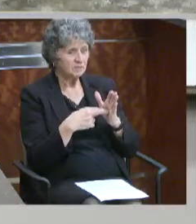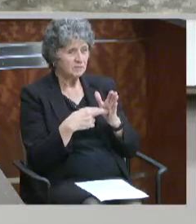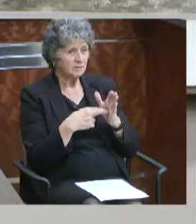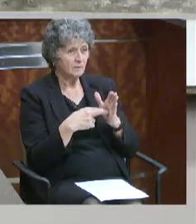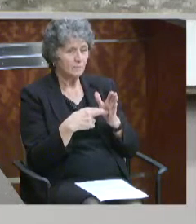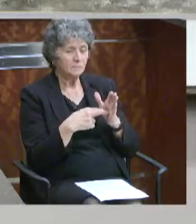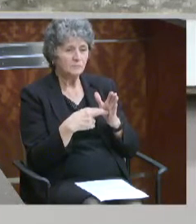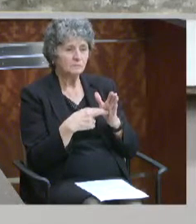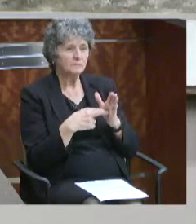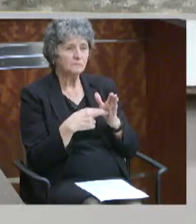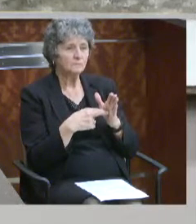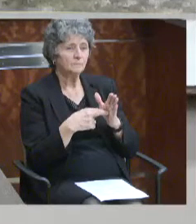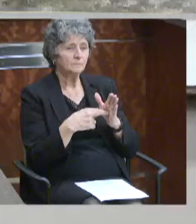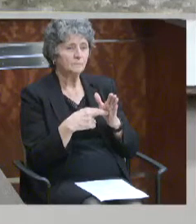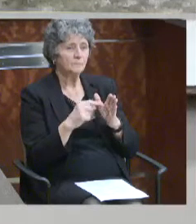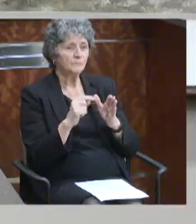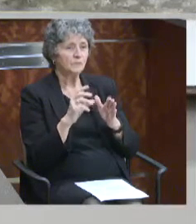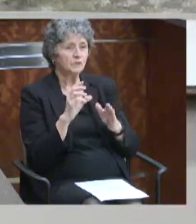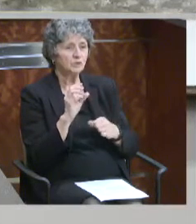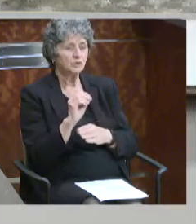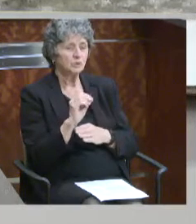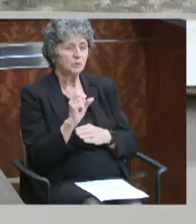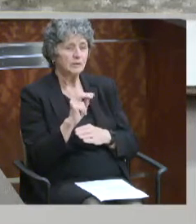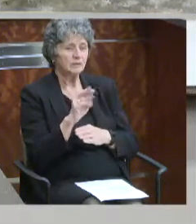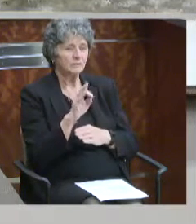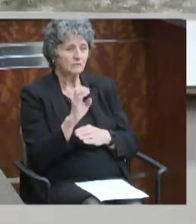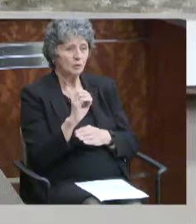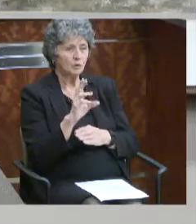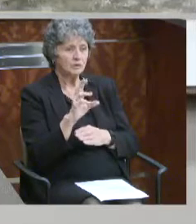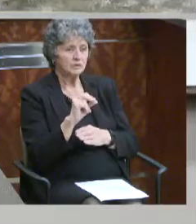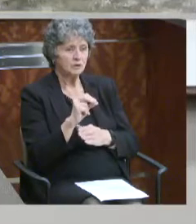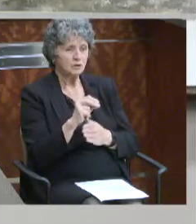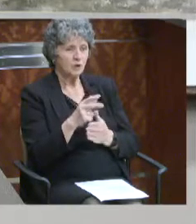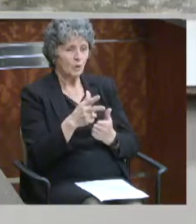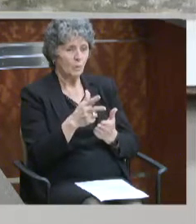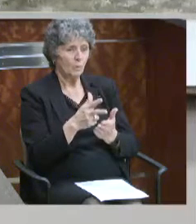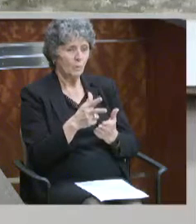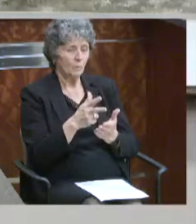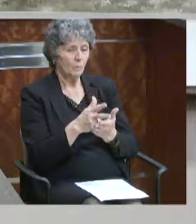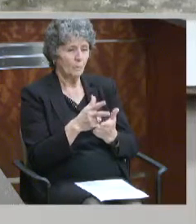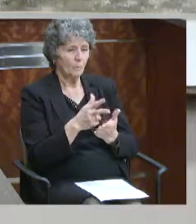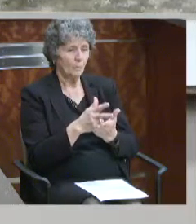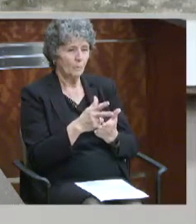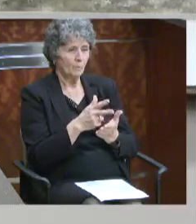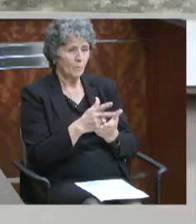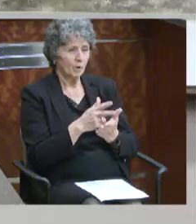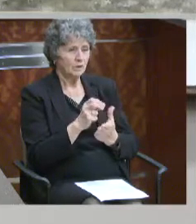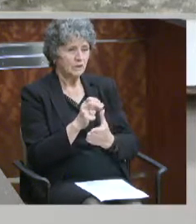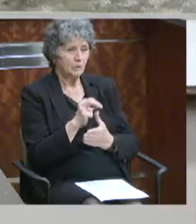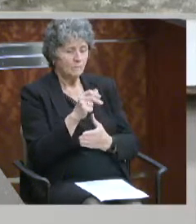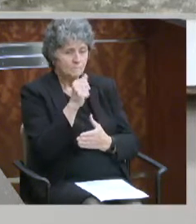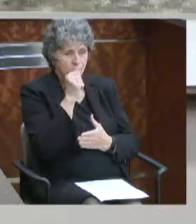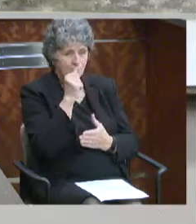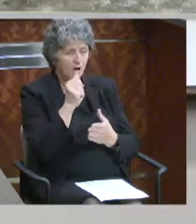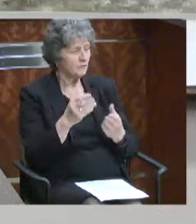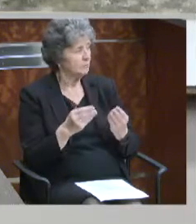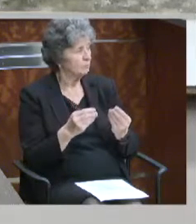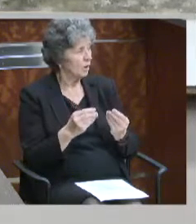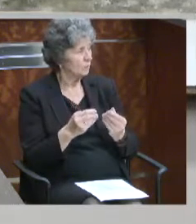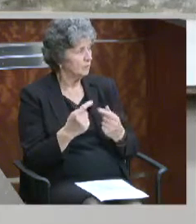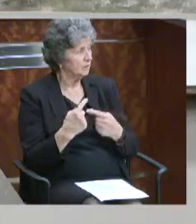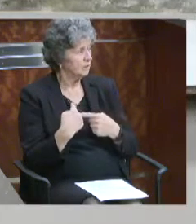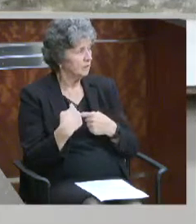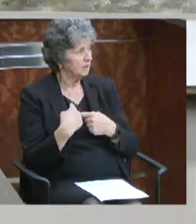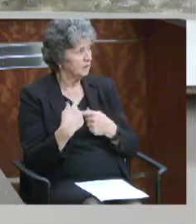to enforce no parking in drive aisles on private property, which has become a